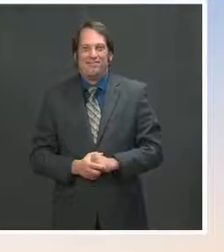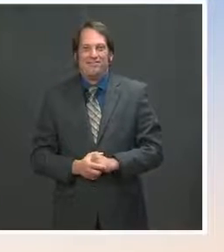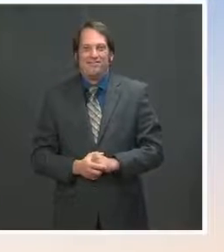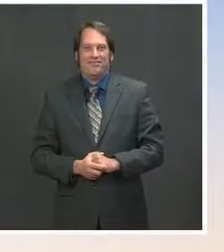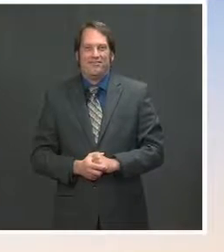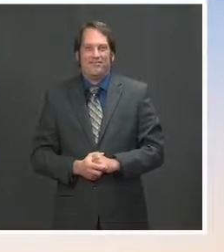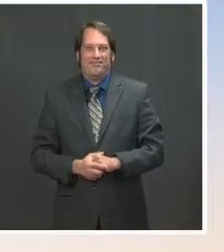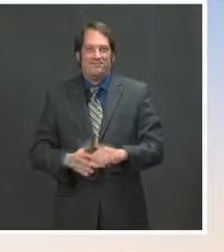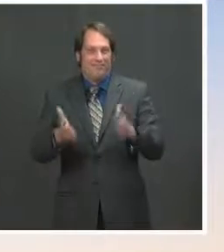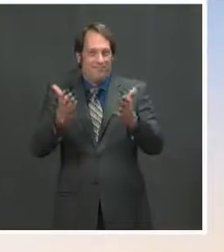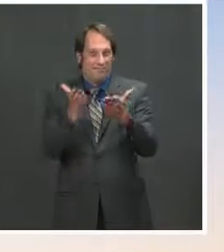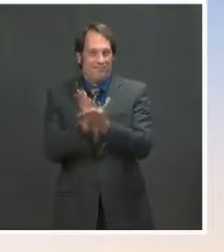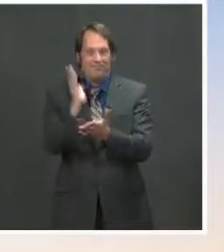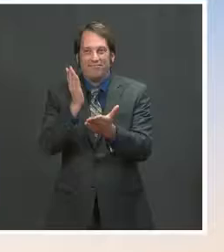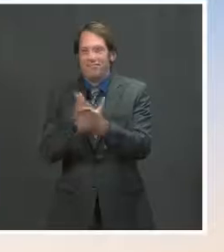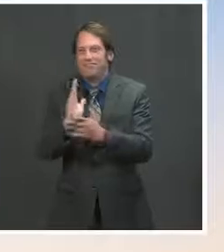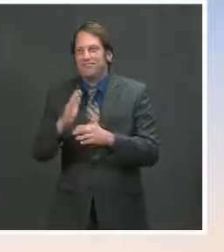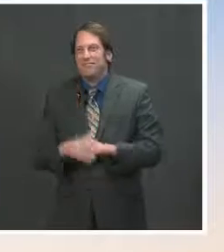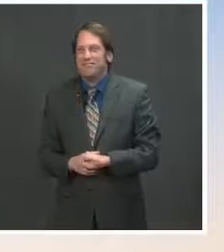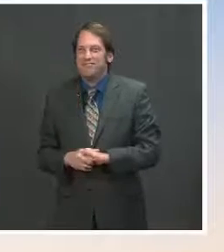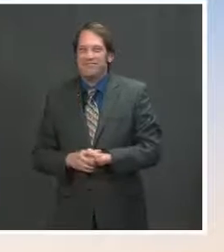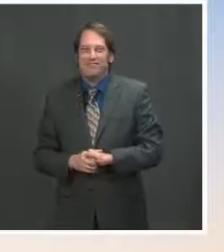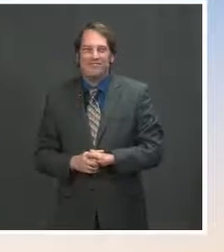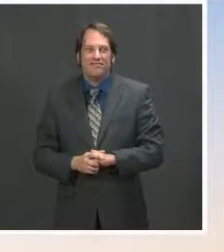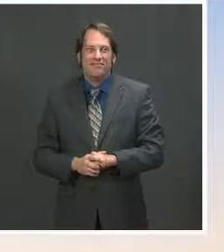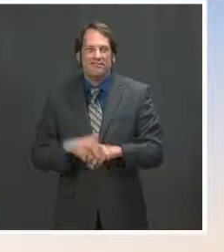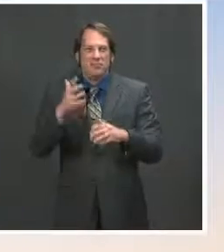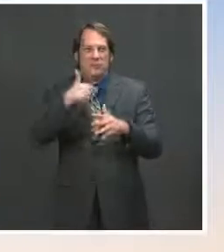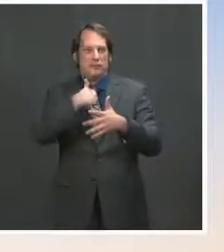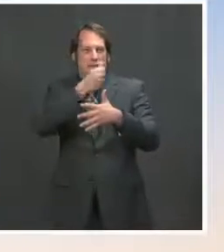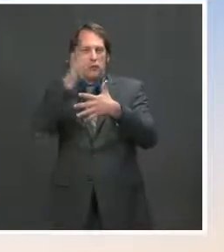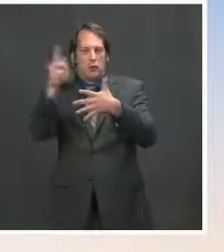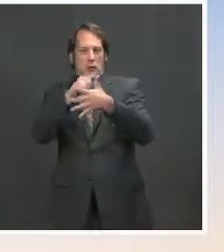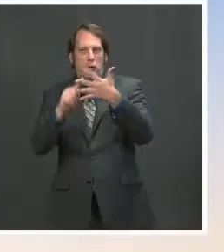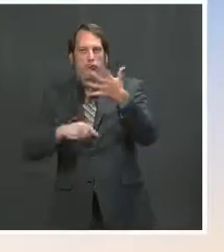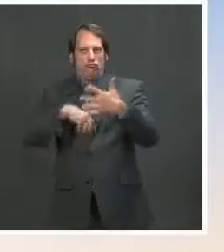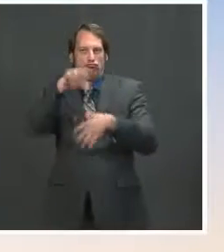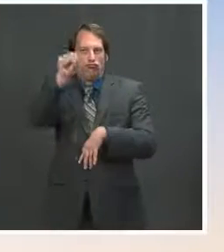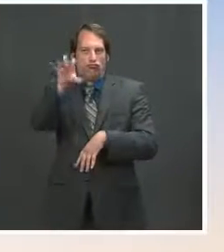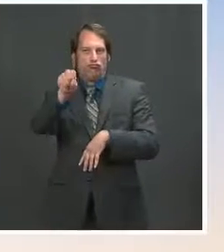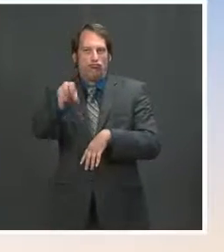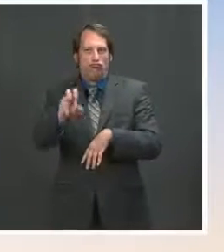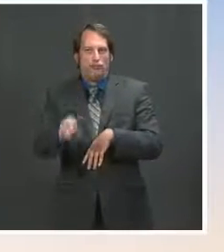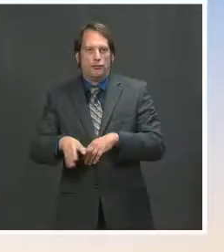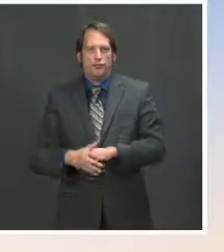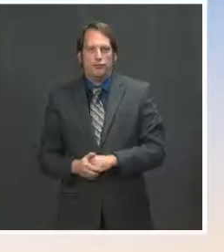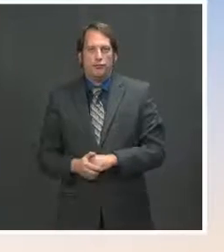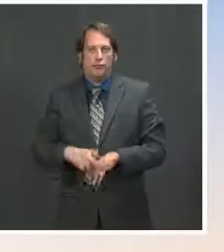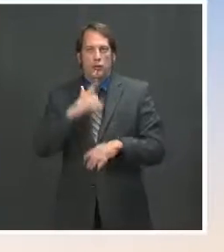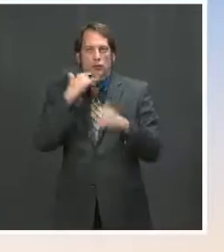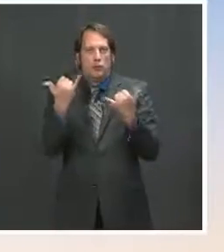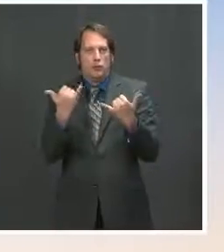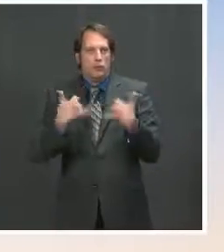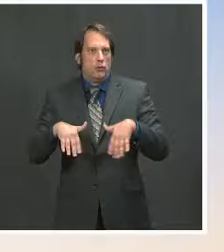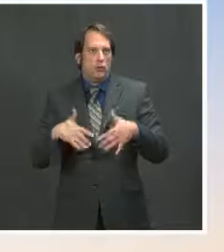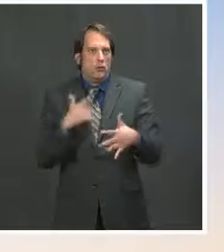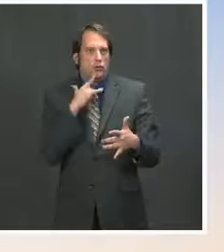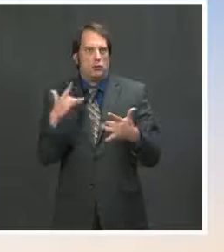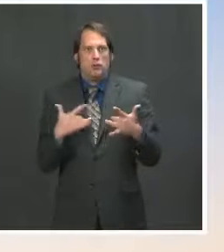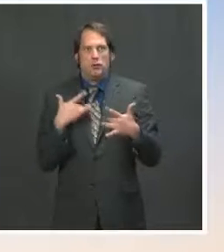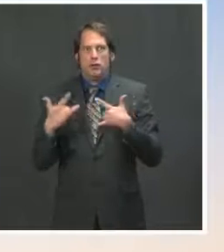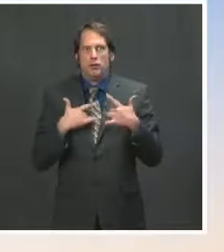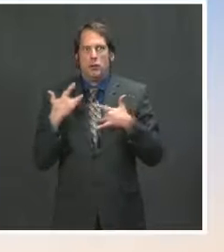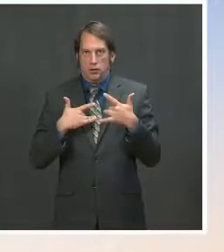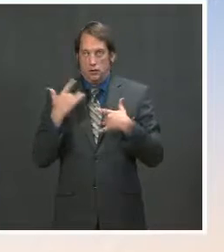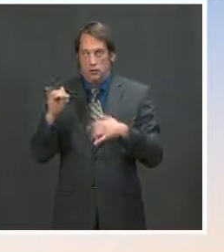Okay. A couple of items for you all at the top. Today is an exciting day. We enter a new phase of our